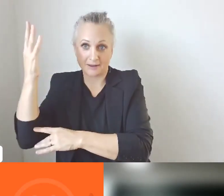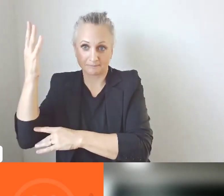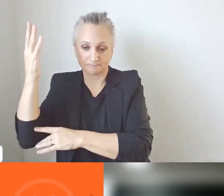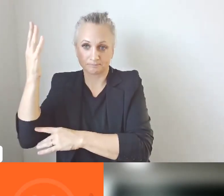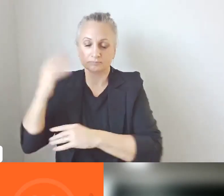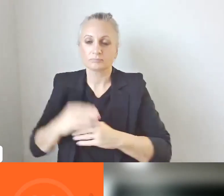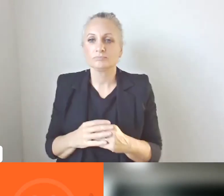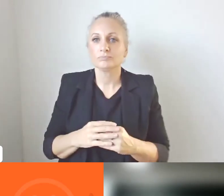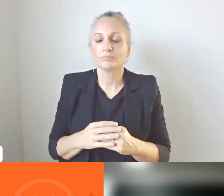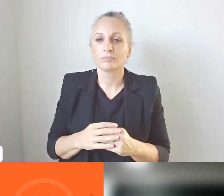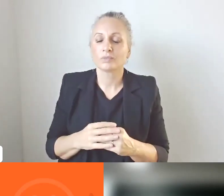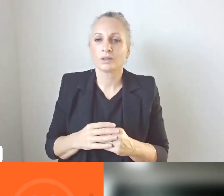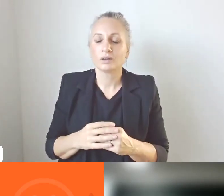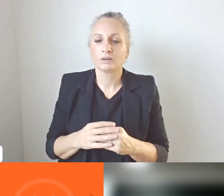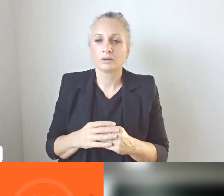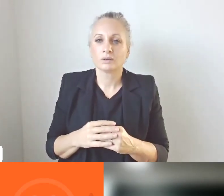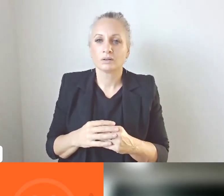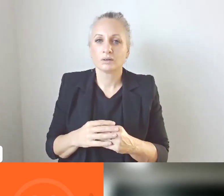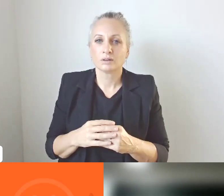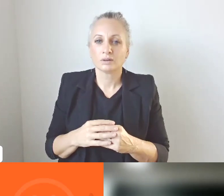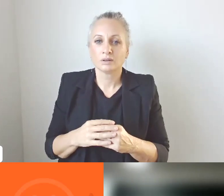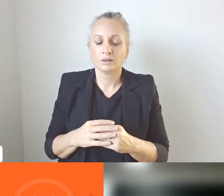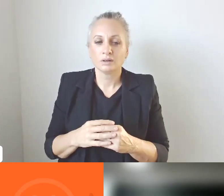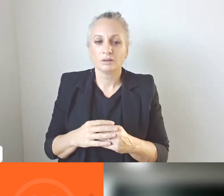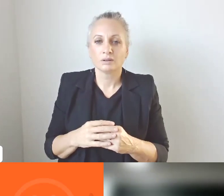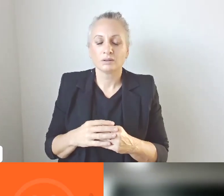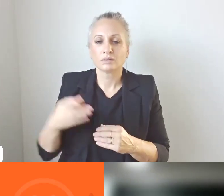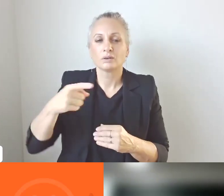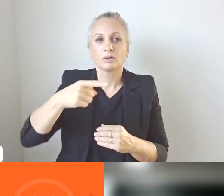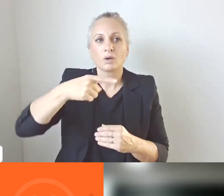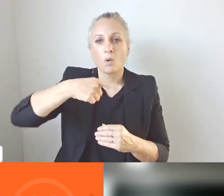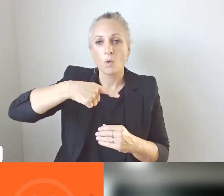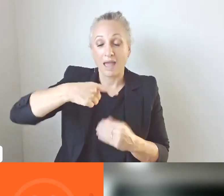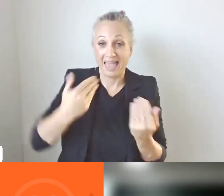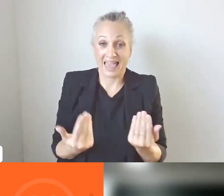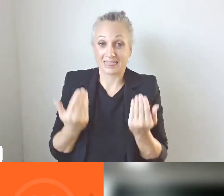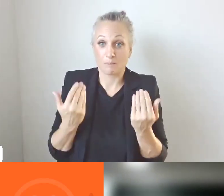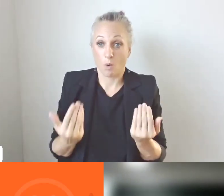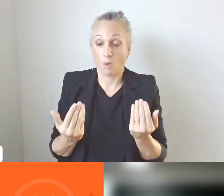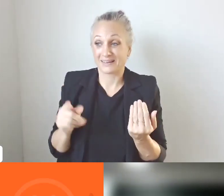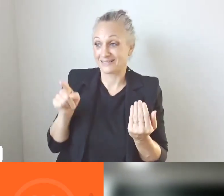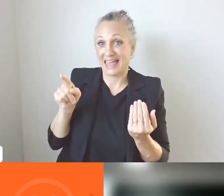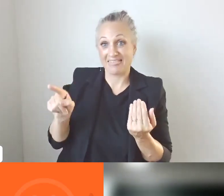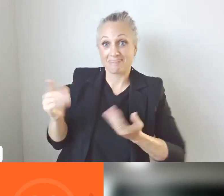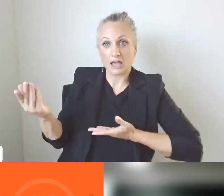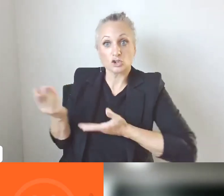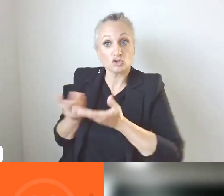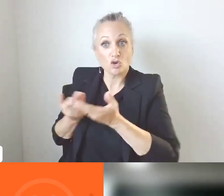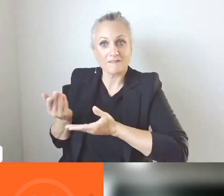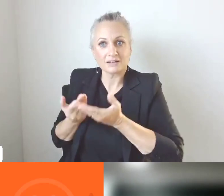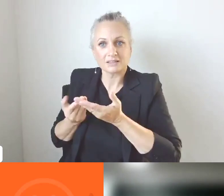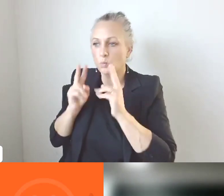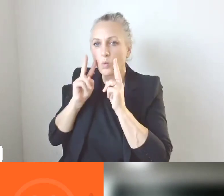looking at the work to strengthen and grow the service. So again, very early days, we've